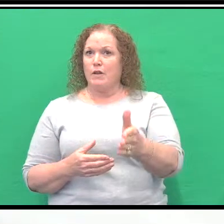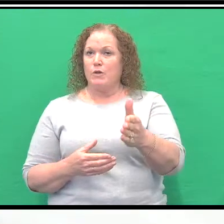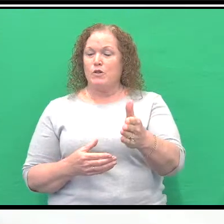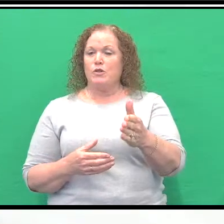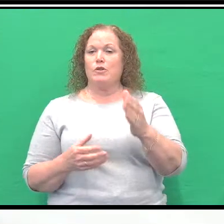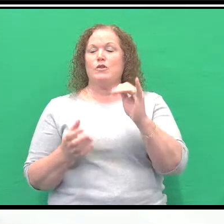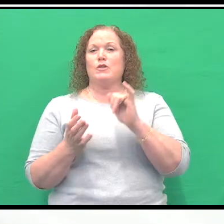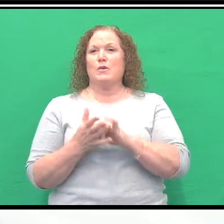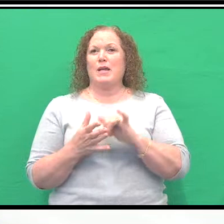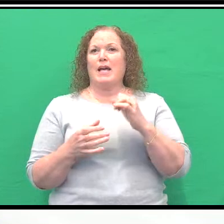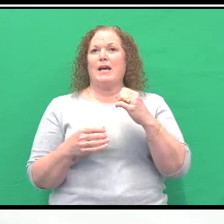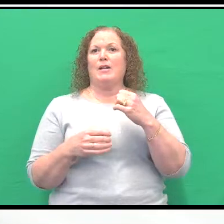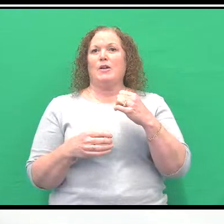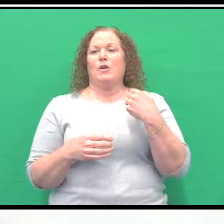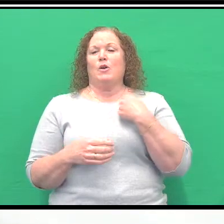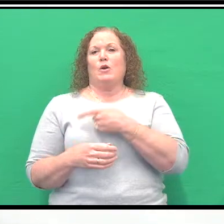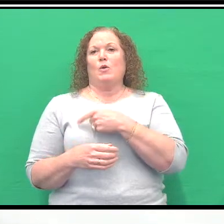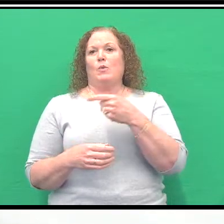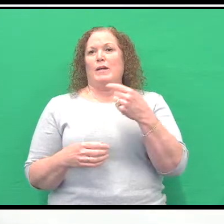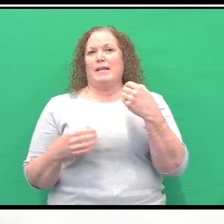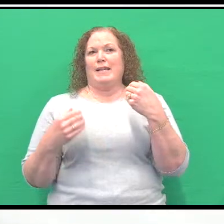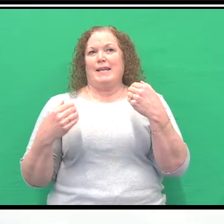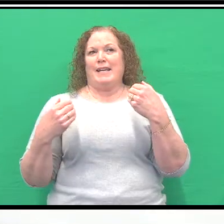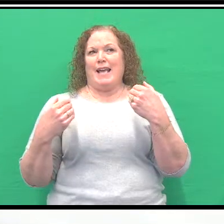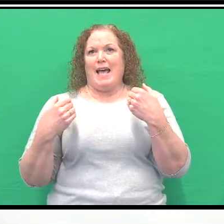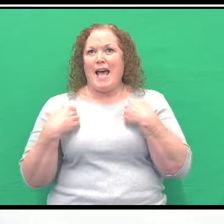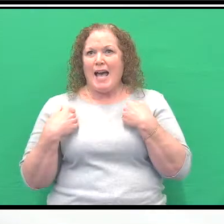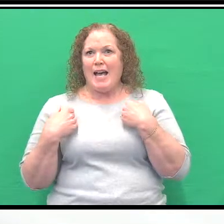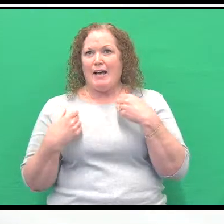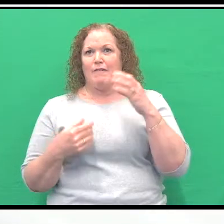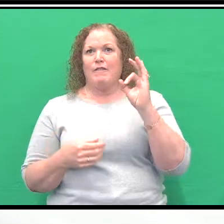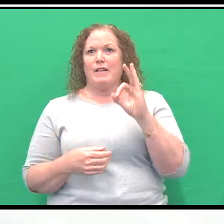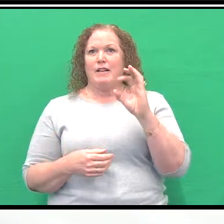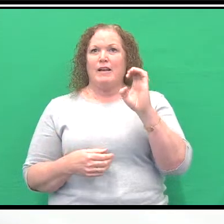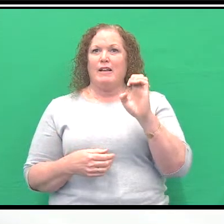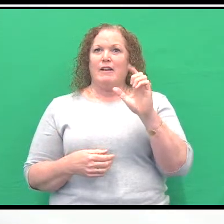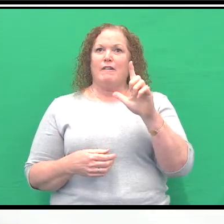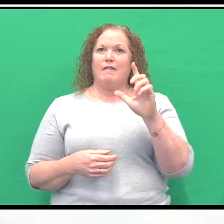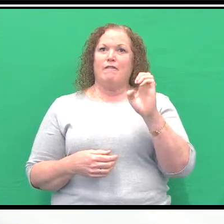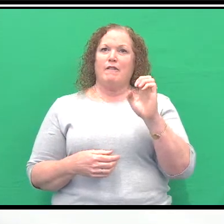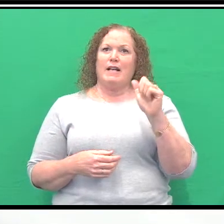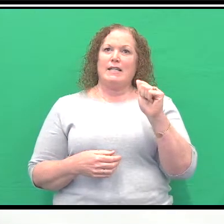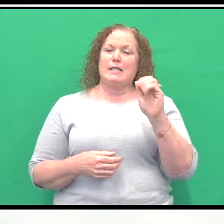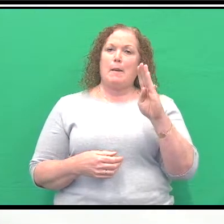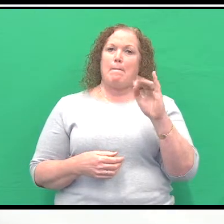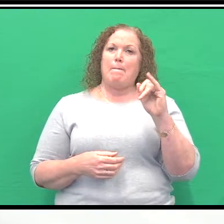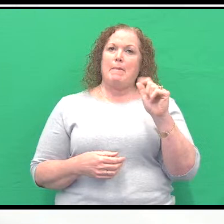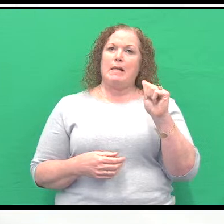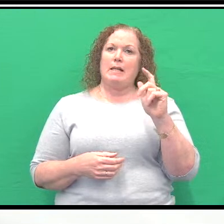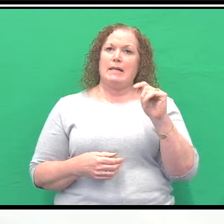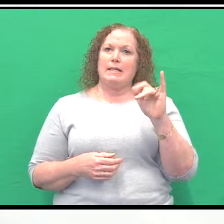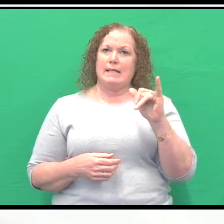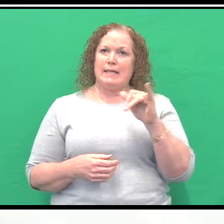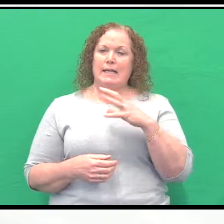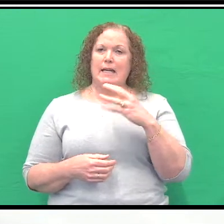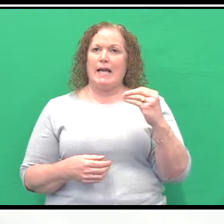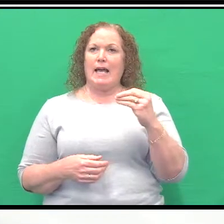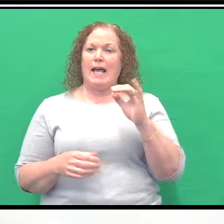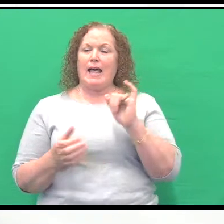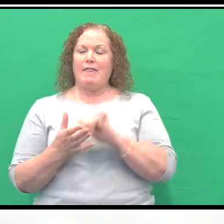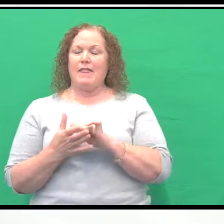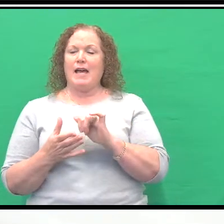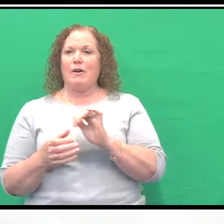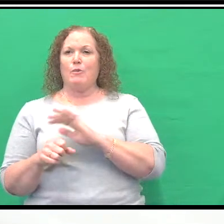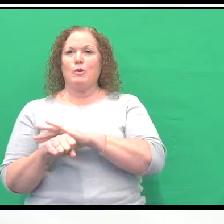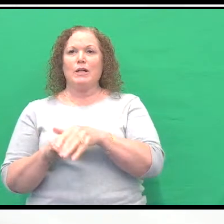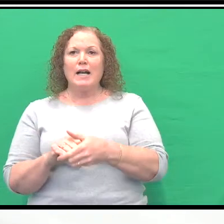be bringing that resolution forward this evening, and that would cover us for February. And then at the next meeting on the